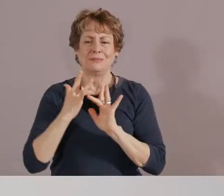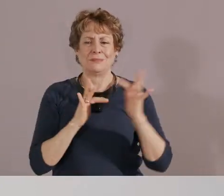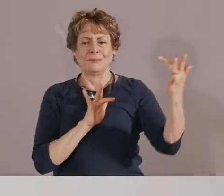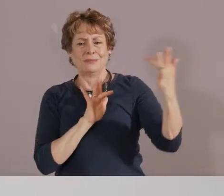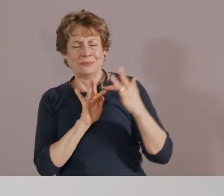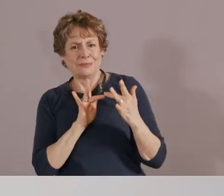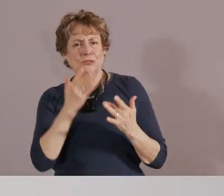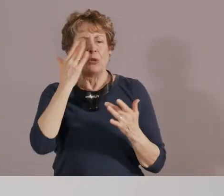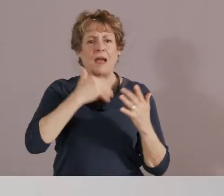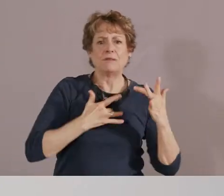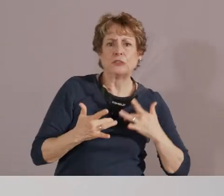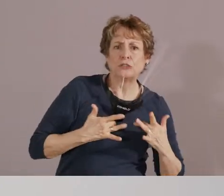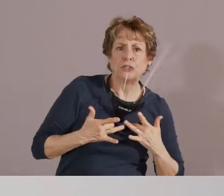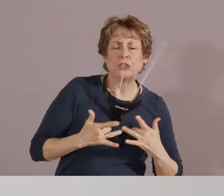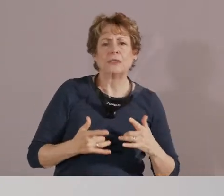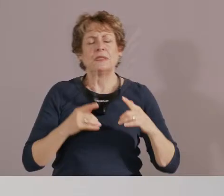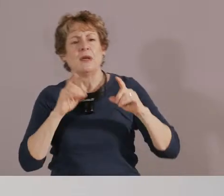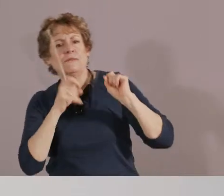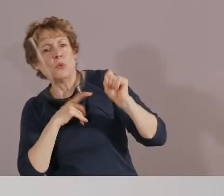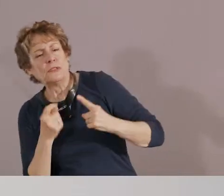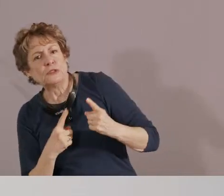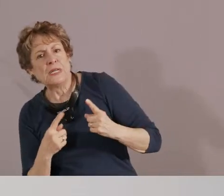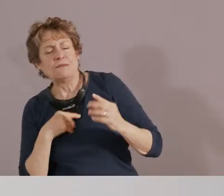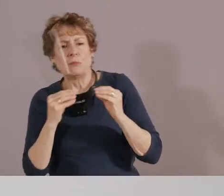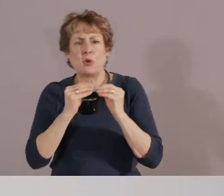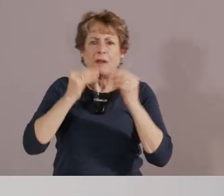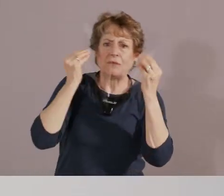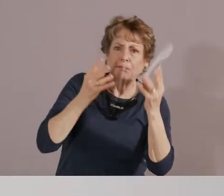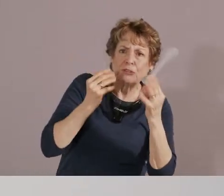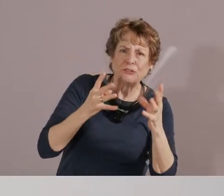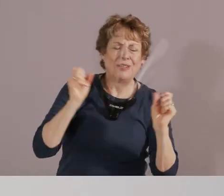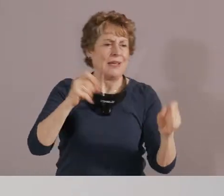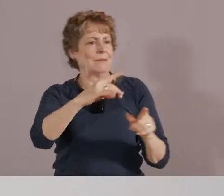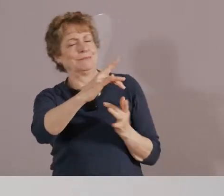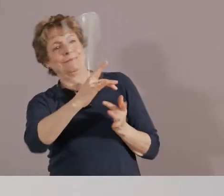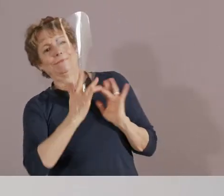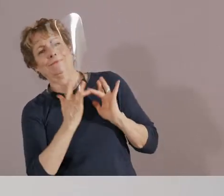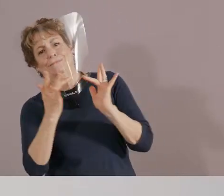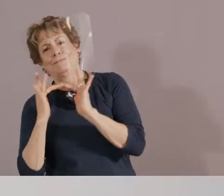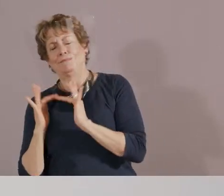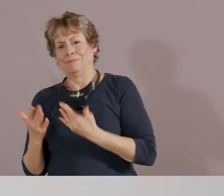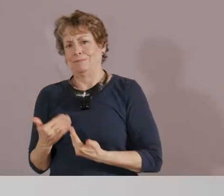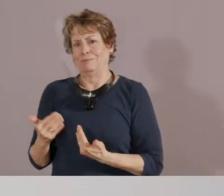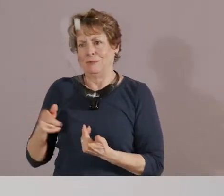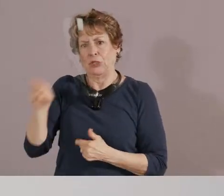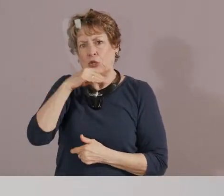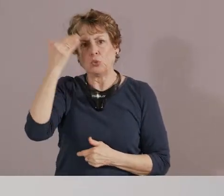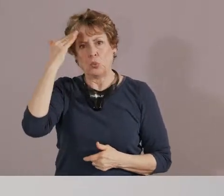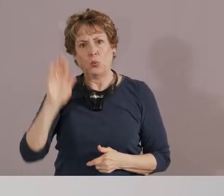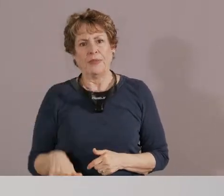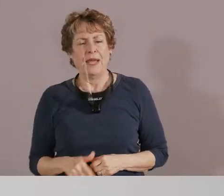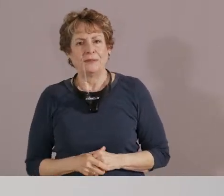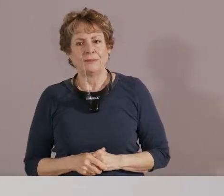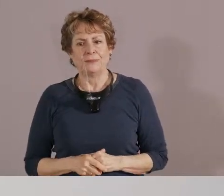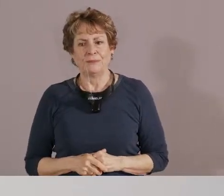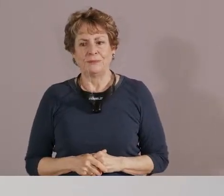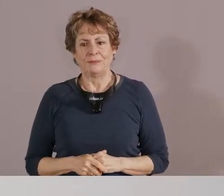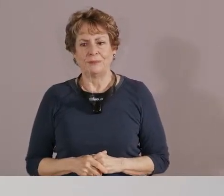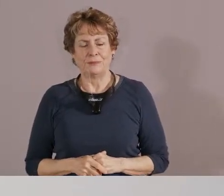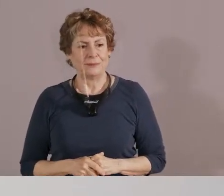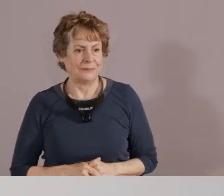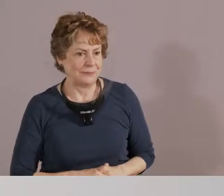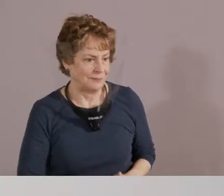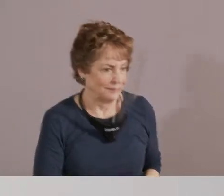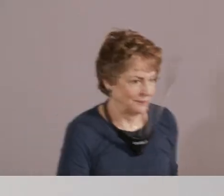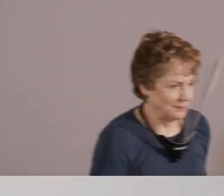calls. Okay, appreciate it. Thank you. Thank you. Howard Fisher. Hi, Howie. You know, it wouldn't be Friday